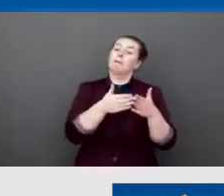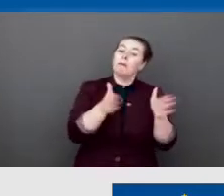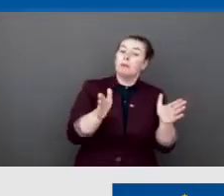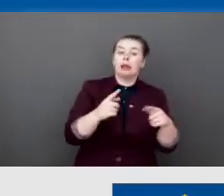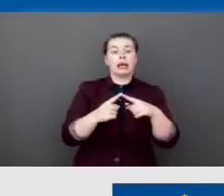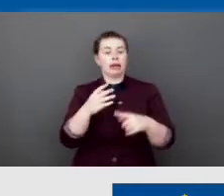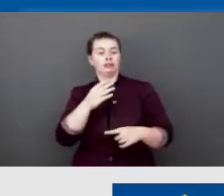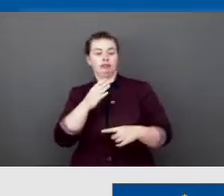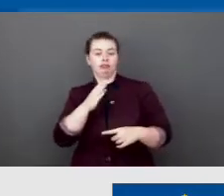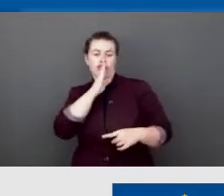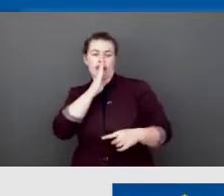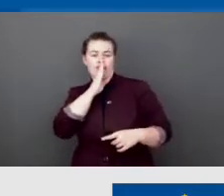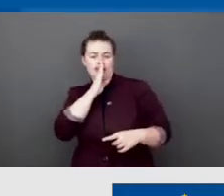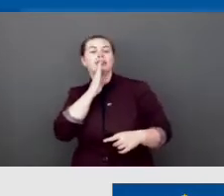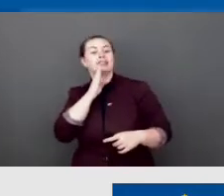health and social care.